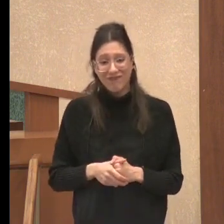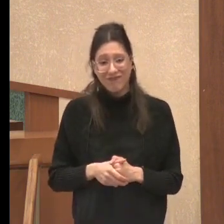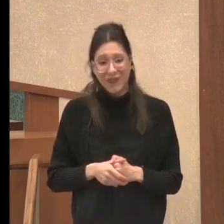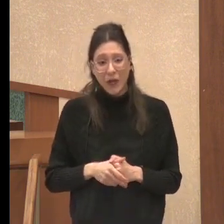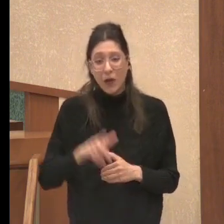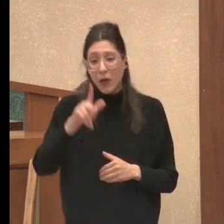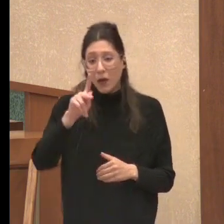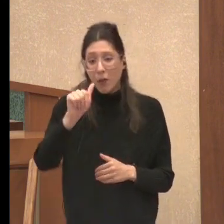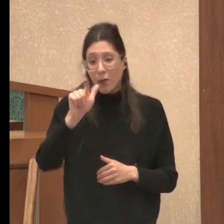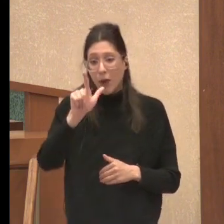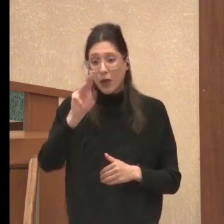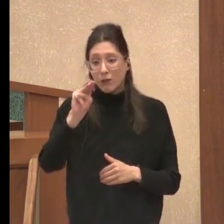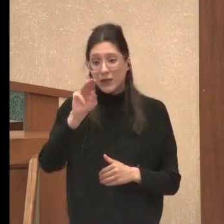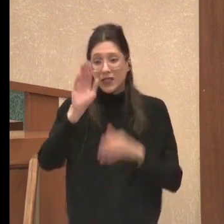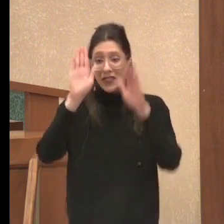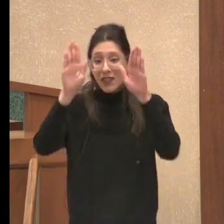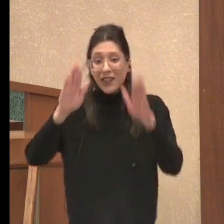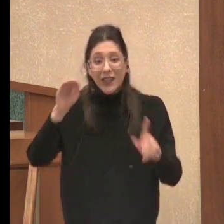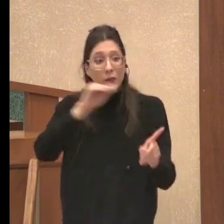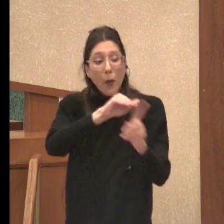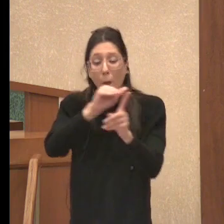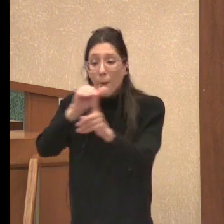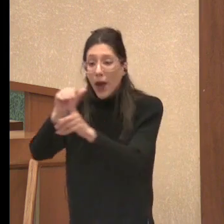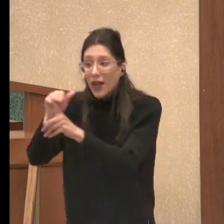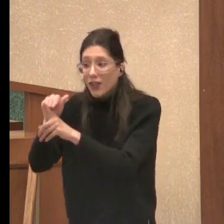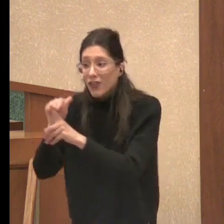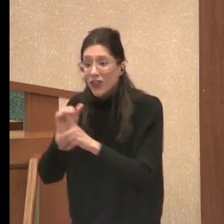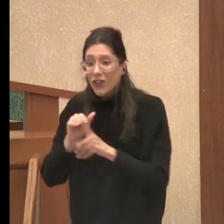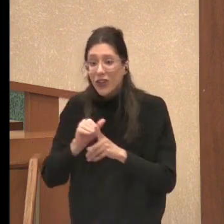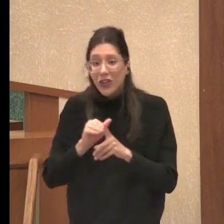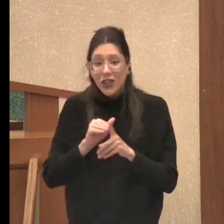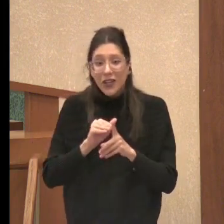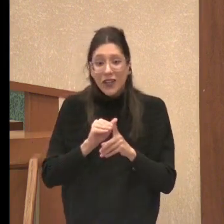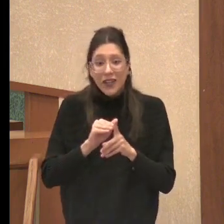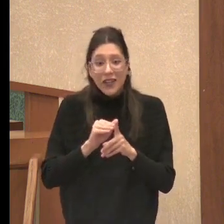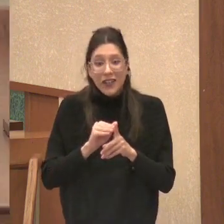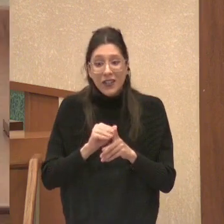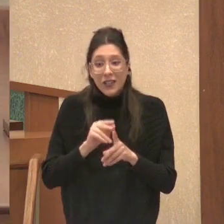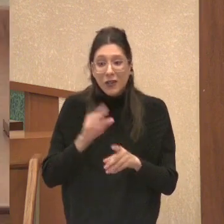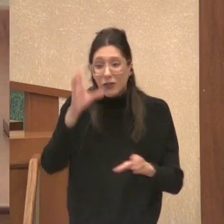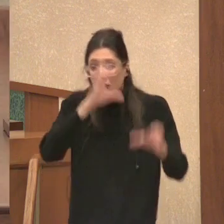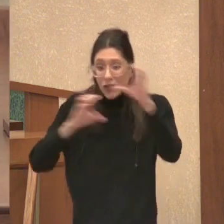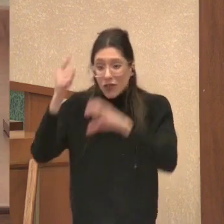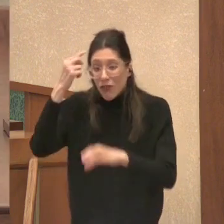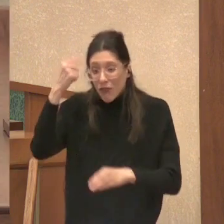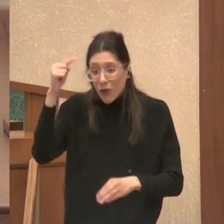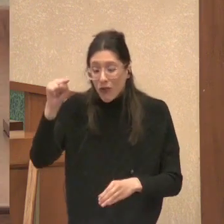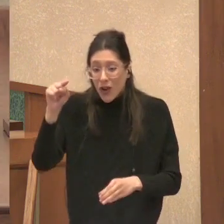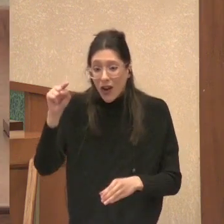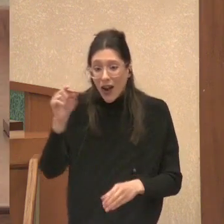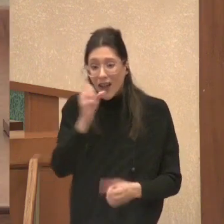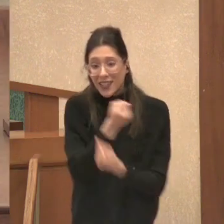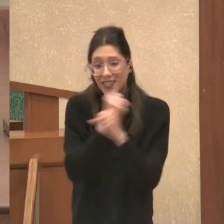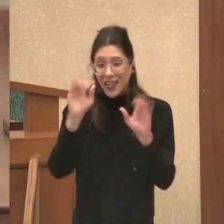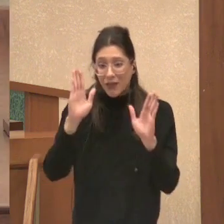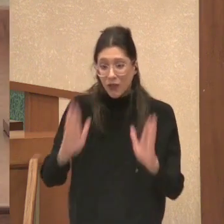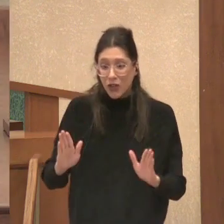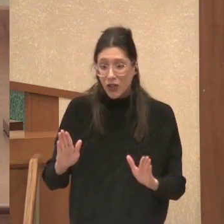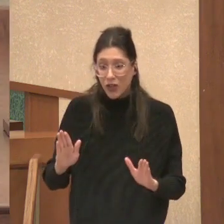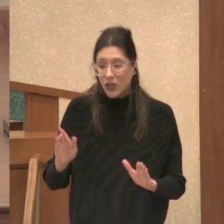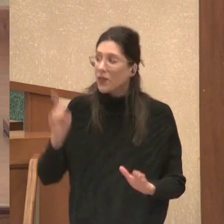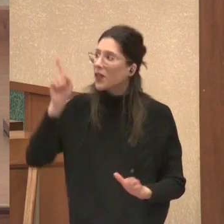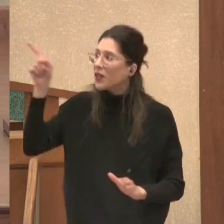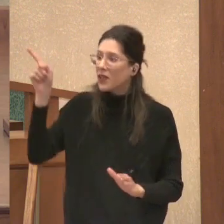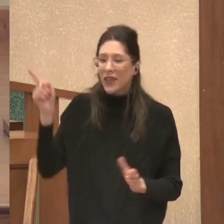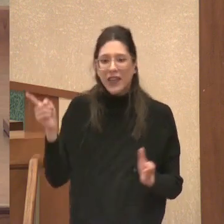Palm Sunday is a reminder of our tendency to look for a Savior who will make things happen according